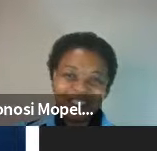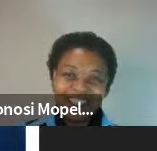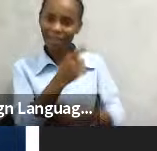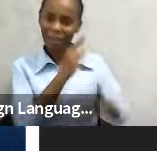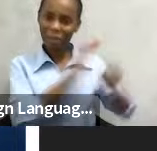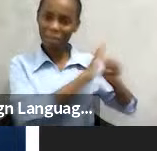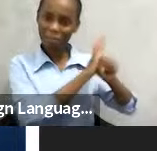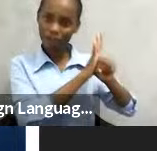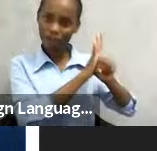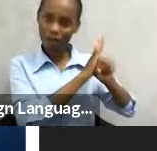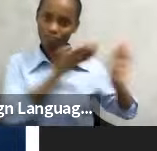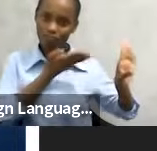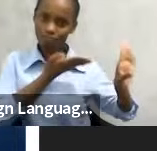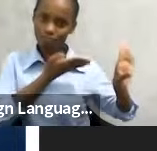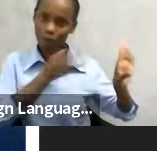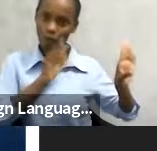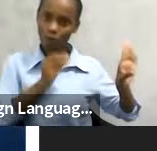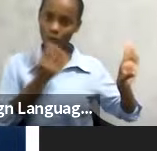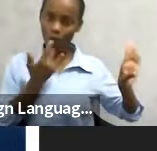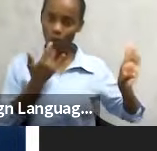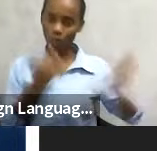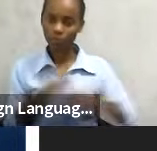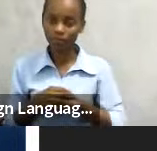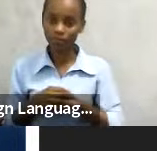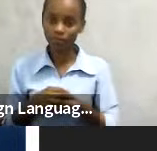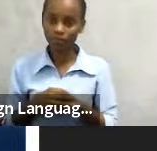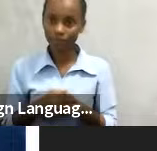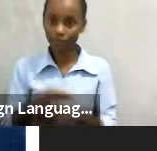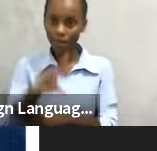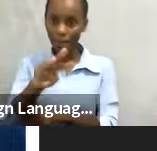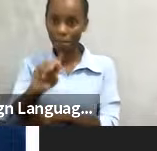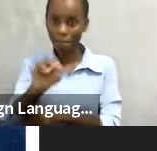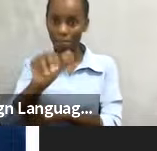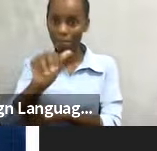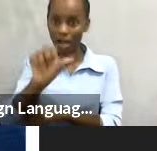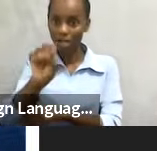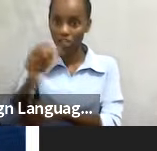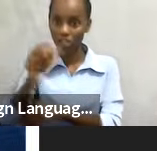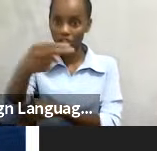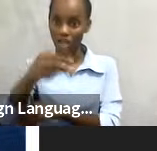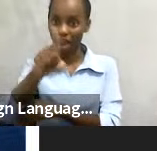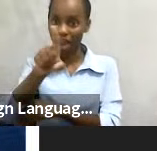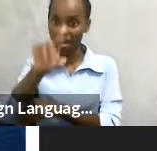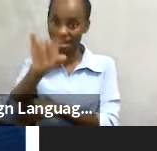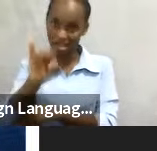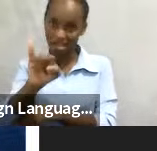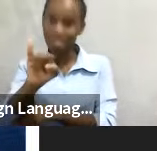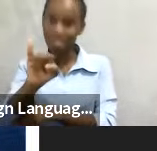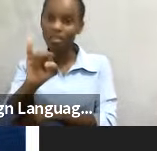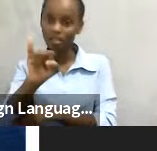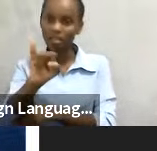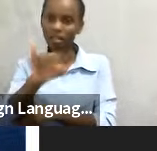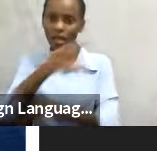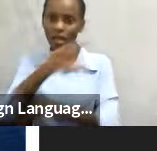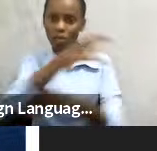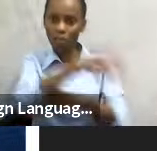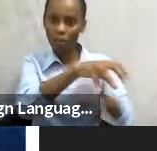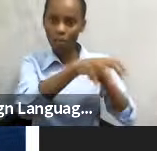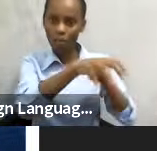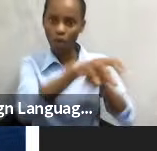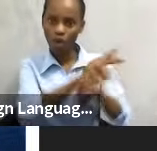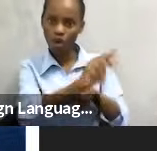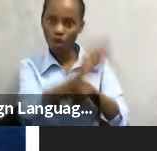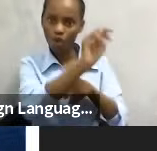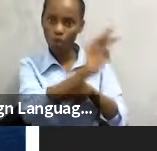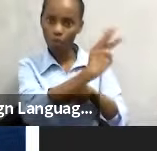we go. Mashadi Motwang is a manager in the Northwest Taxpayer Engagement. She